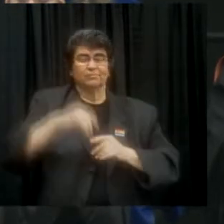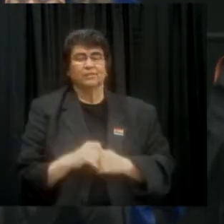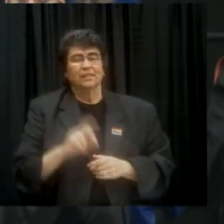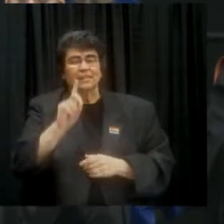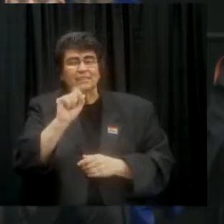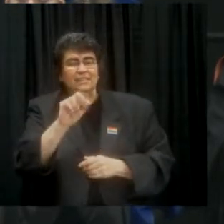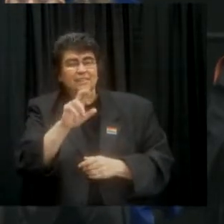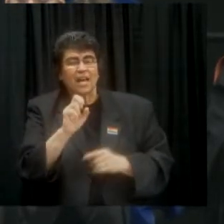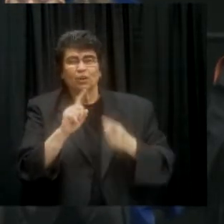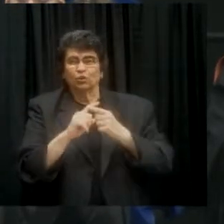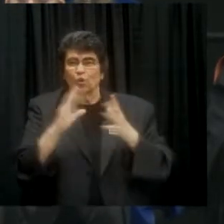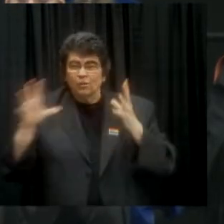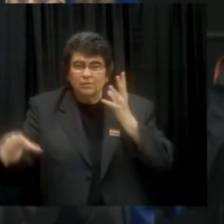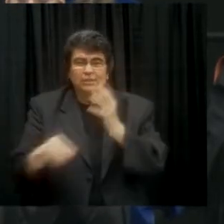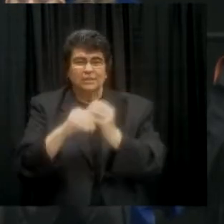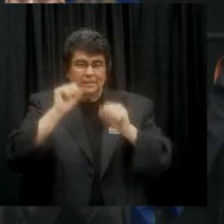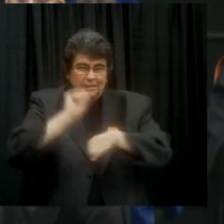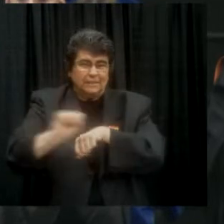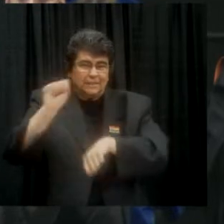Dare to go the extra mile.